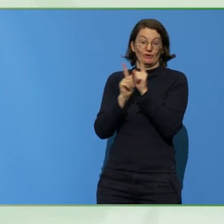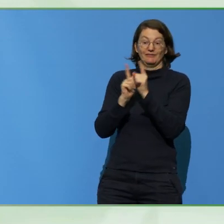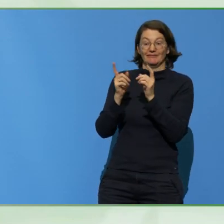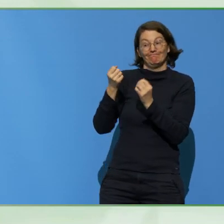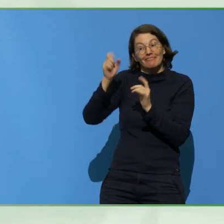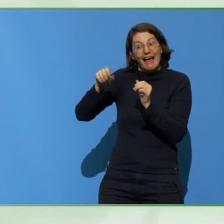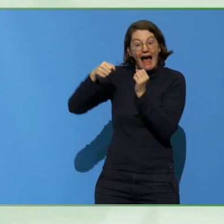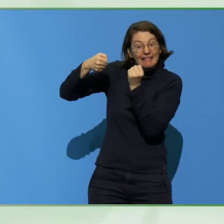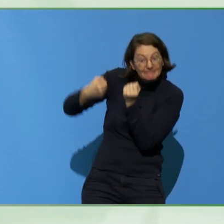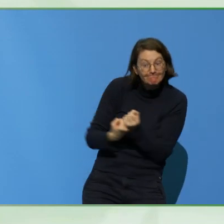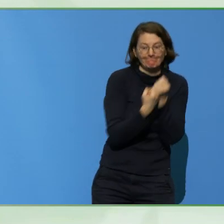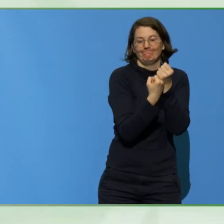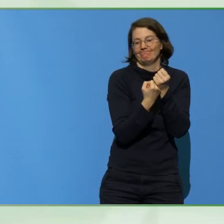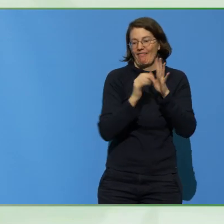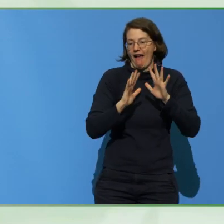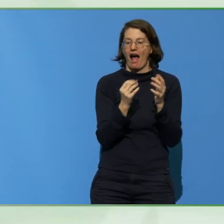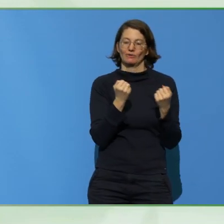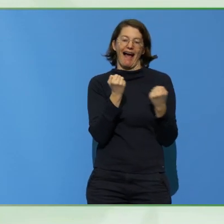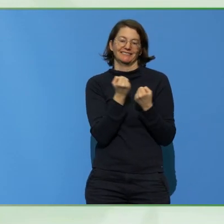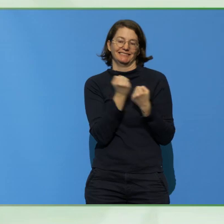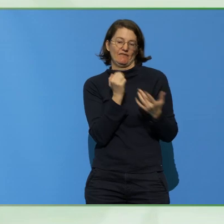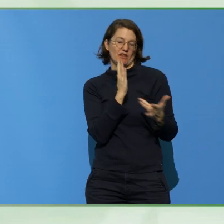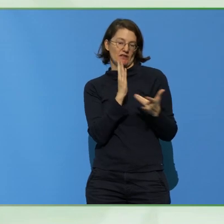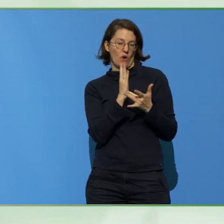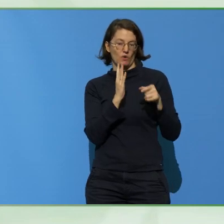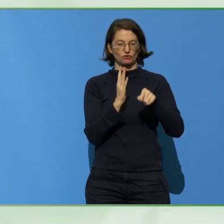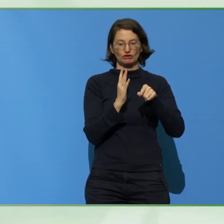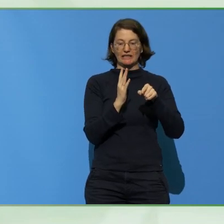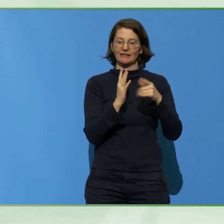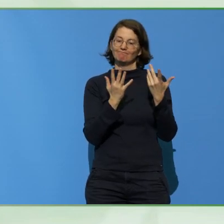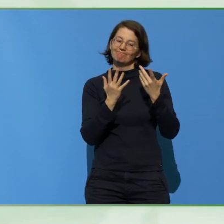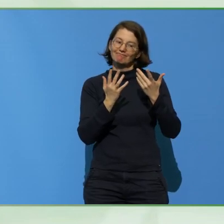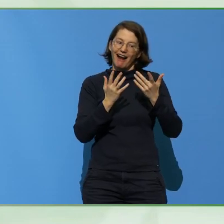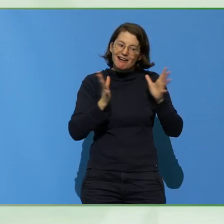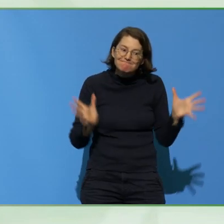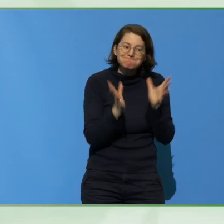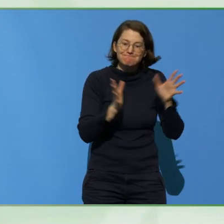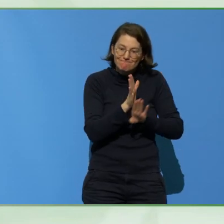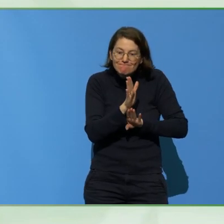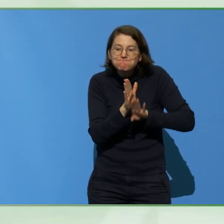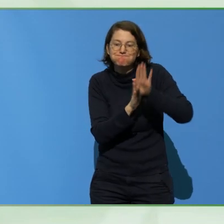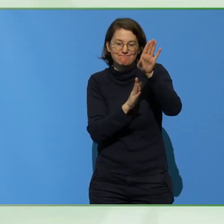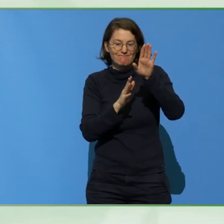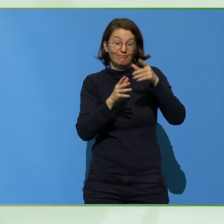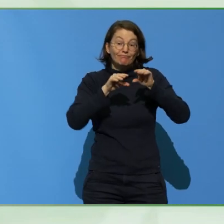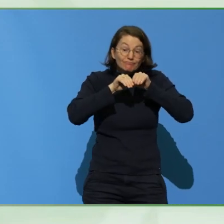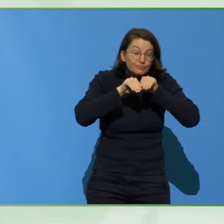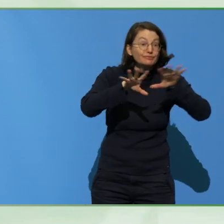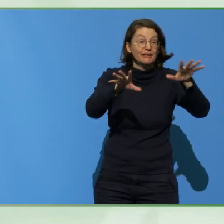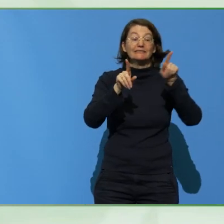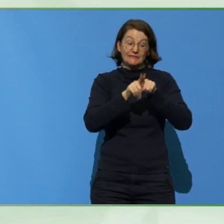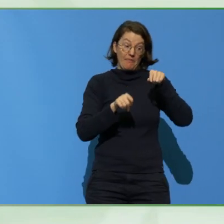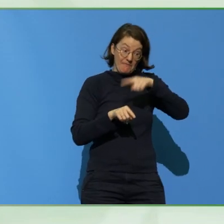also to make it easier for startups to operate. So I think that's one of the things that could really accelerate what we are saying